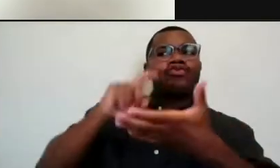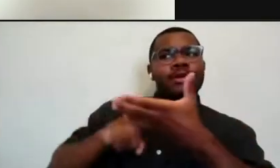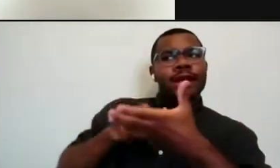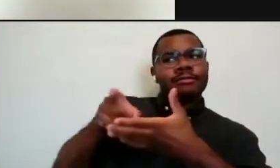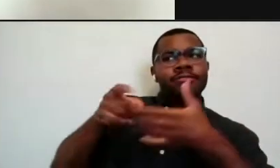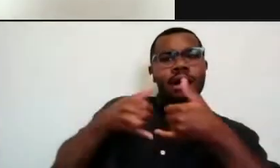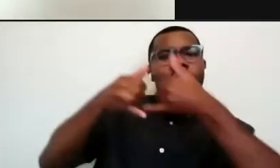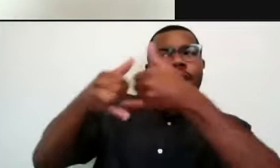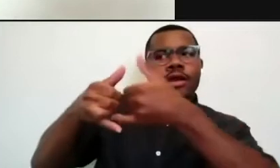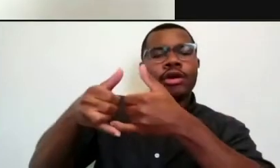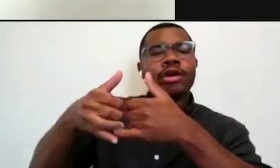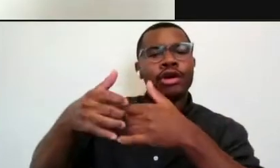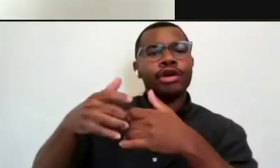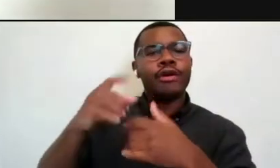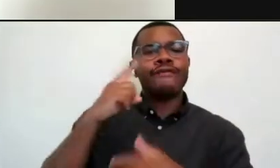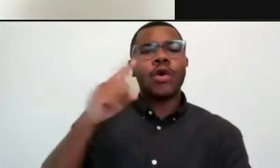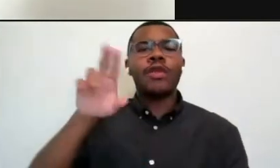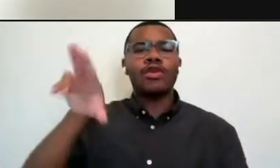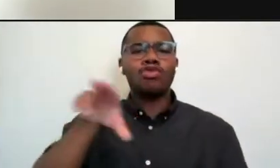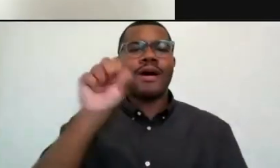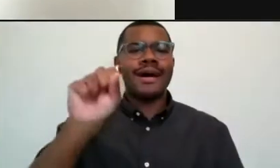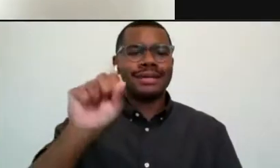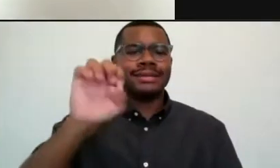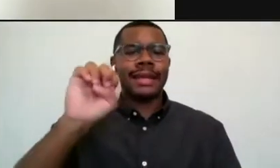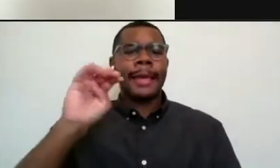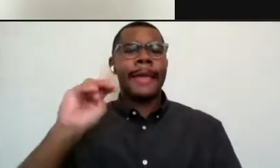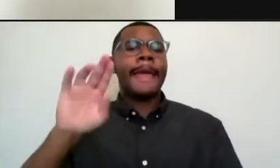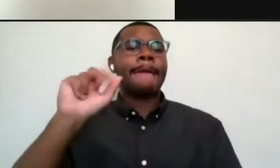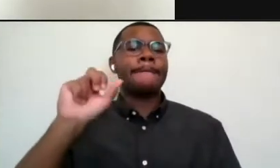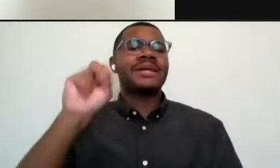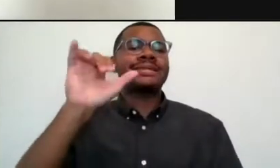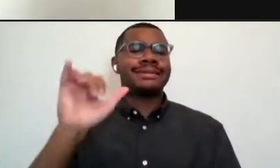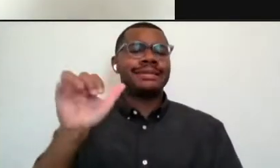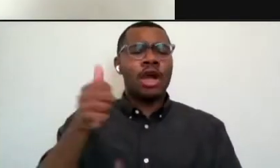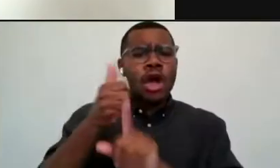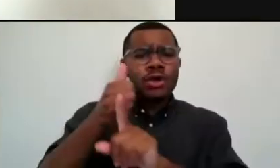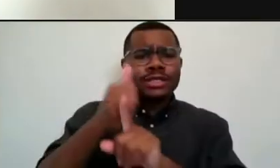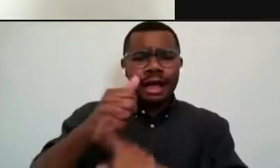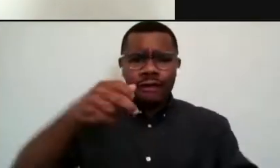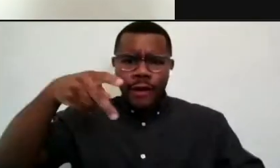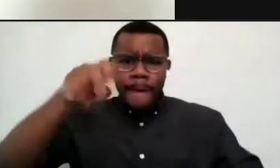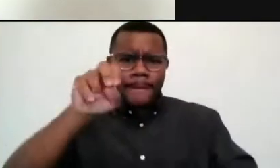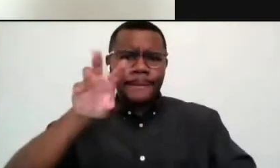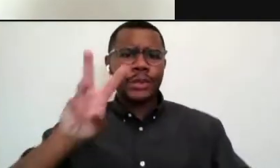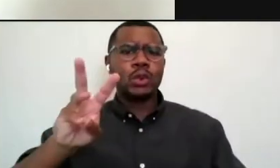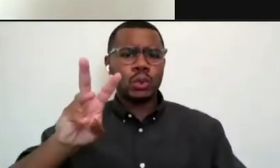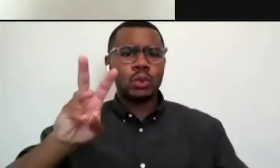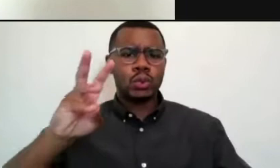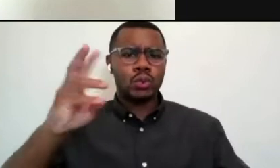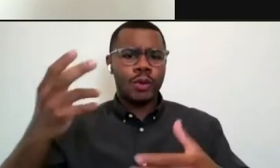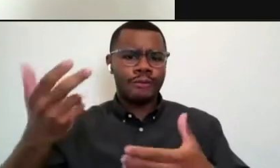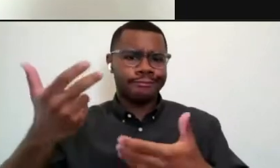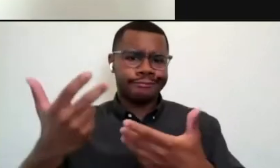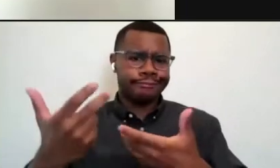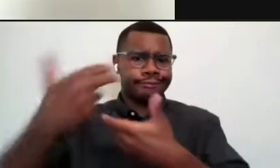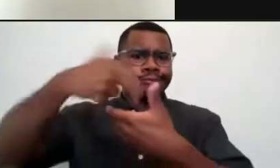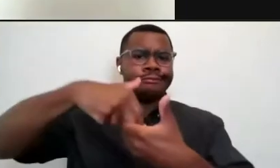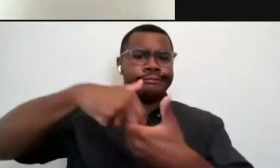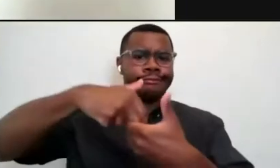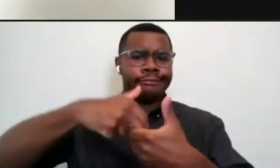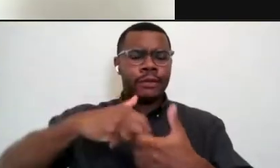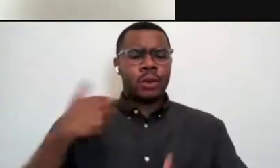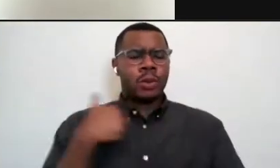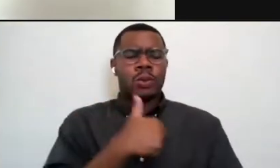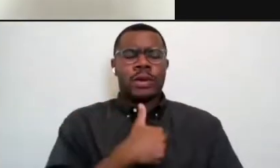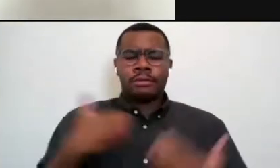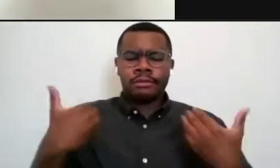Embassy. She is a Pew Fellow currently, which is why we are so fortunate